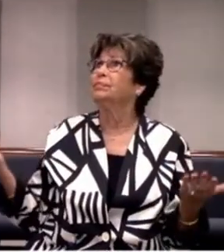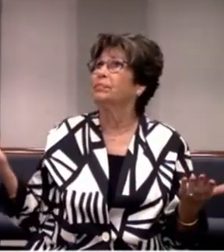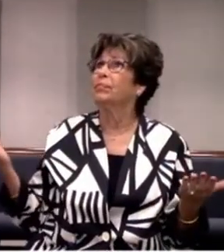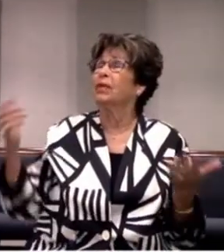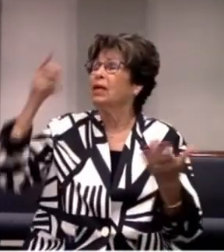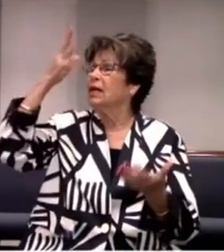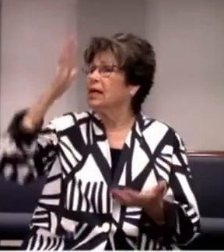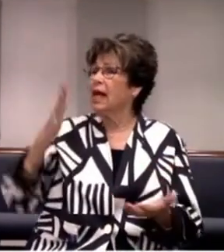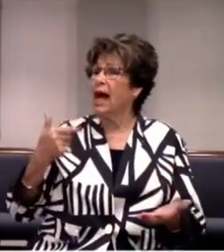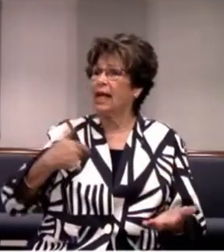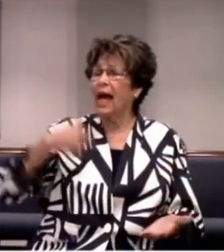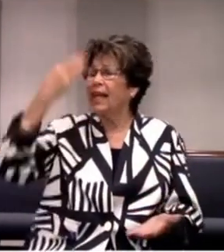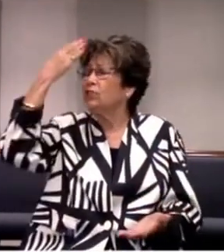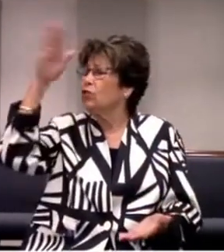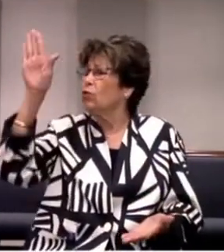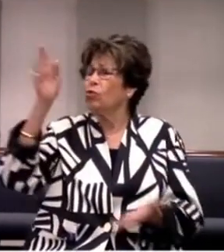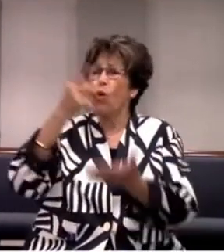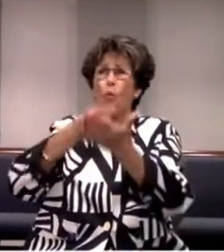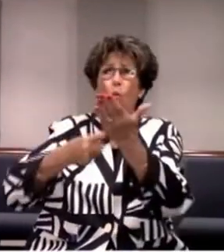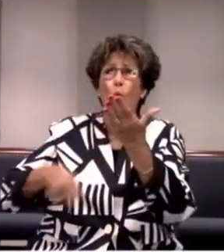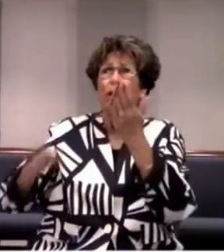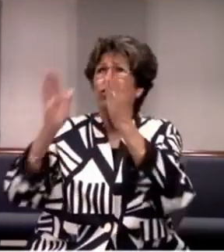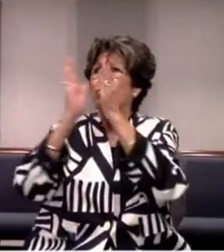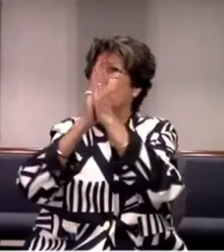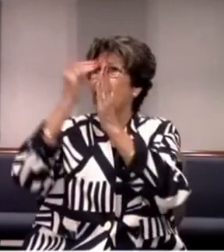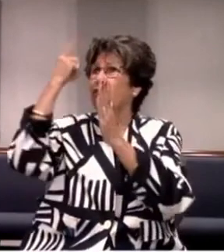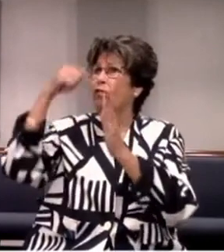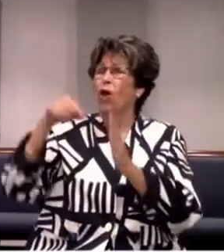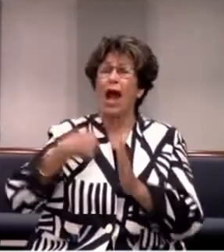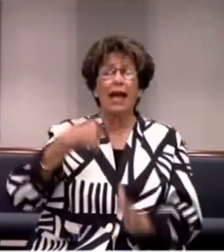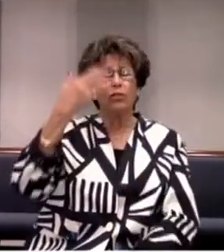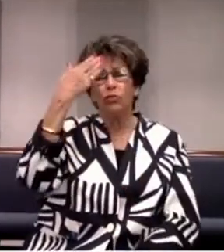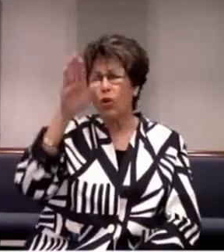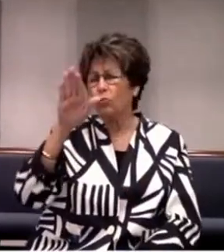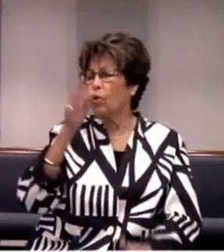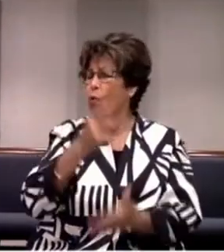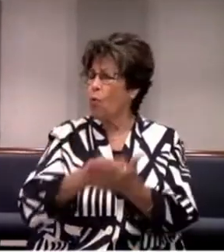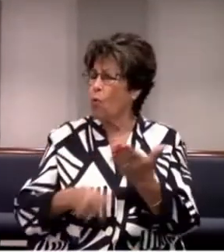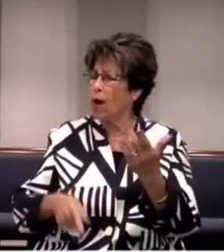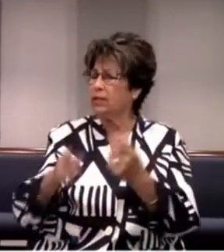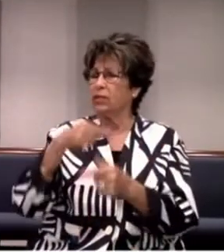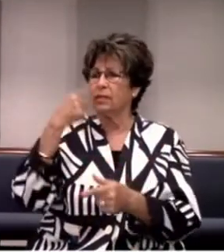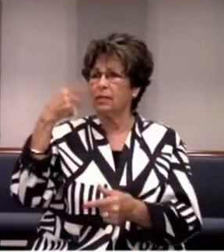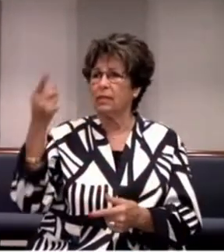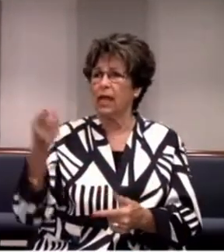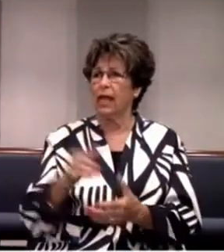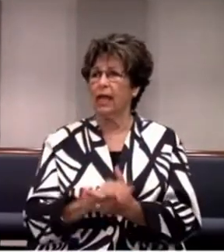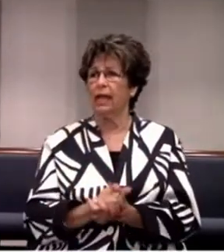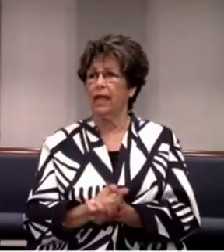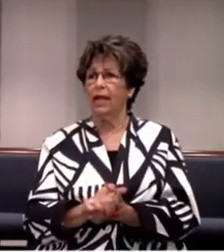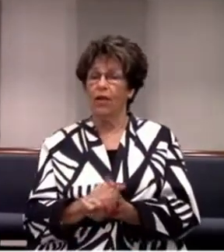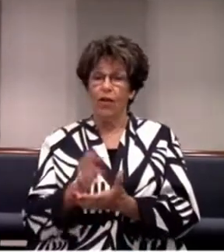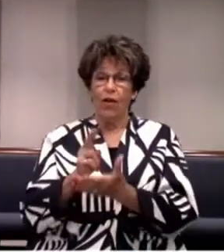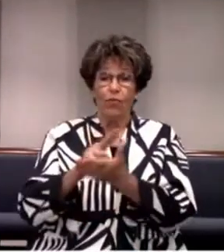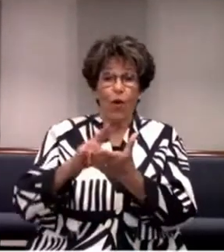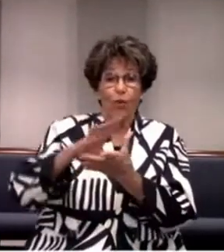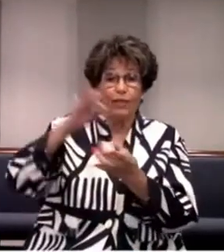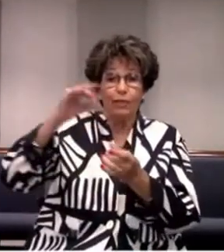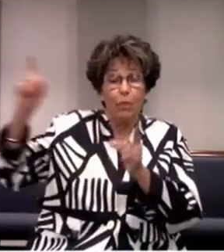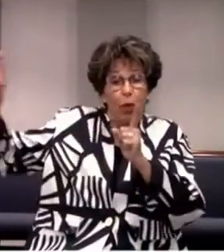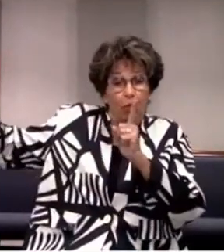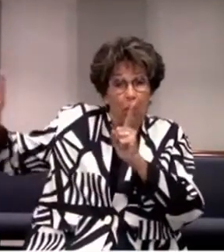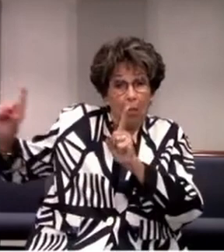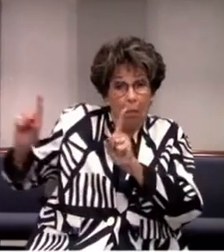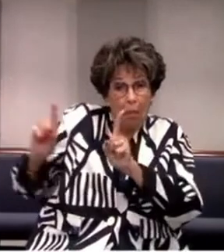God, I don't even know what to pray for. I don't even know what to say. The Holy Spirit comes alongside and